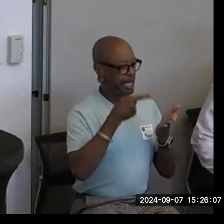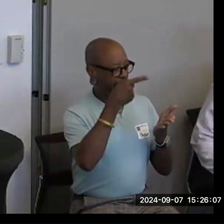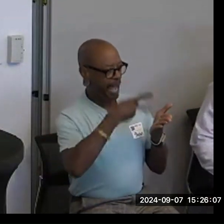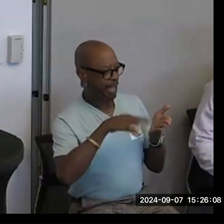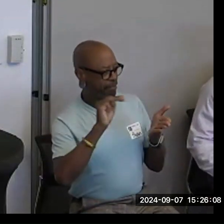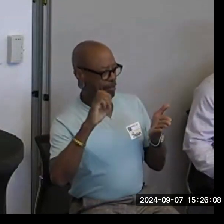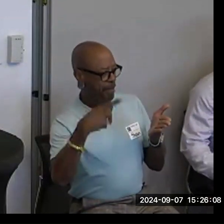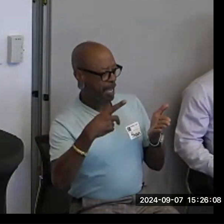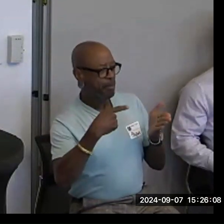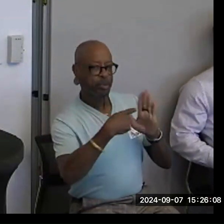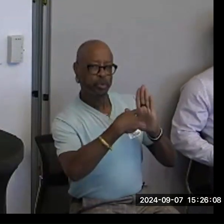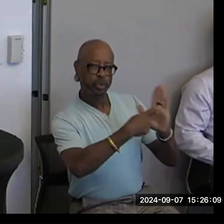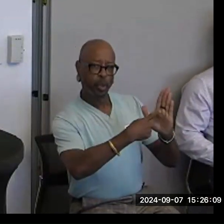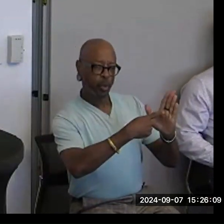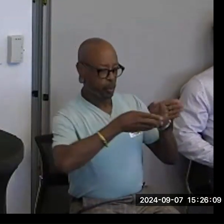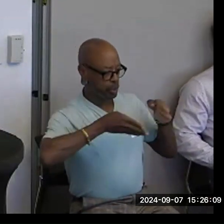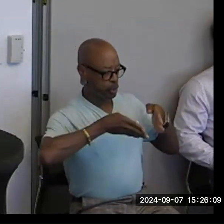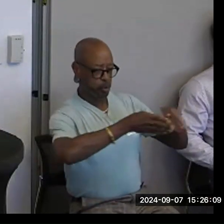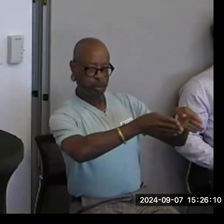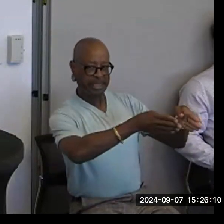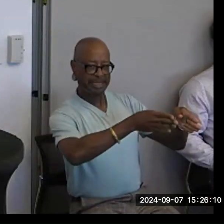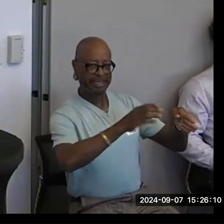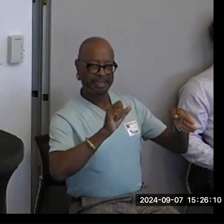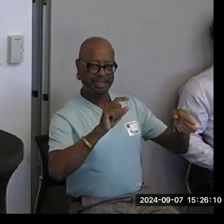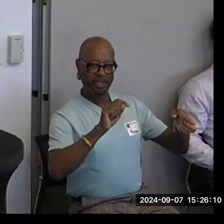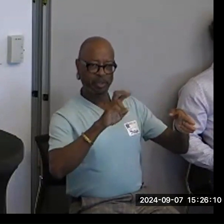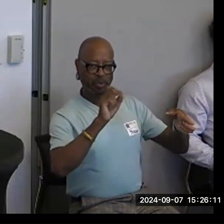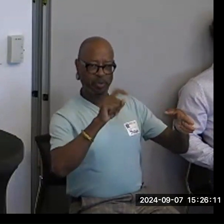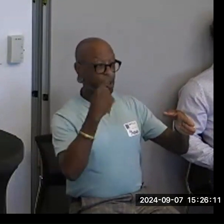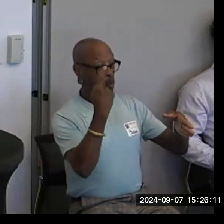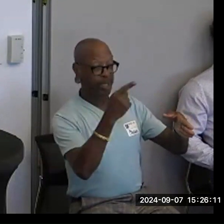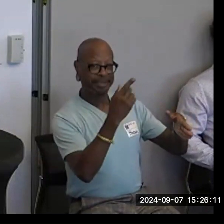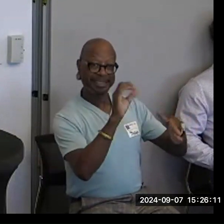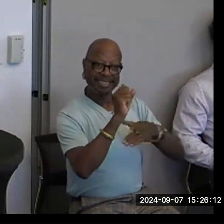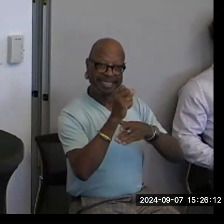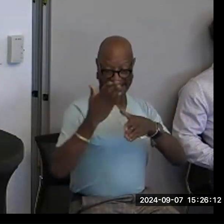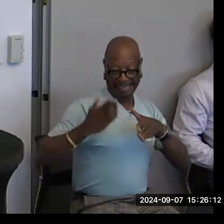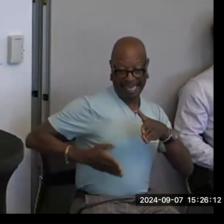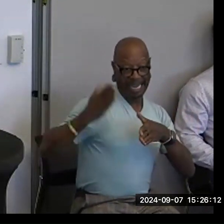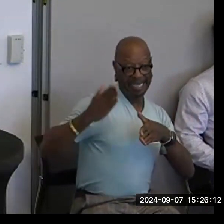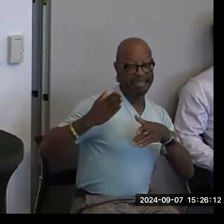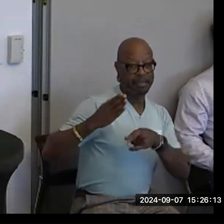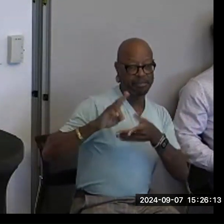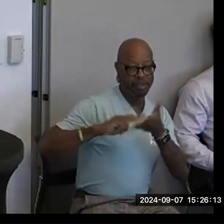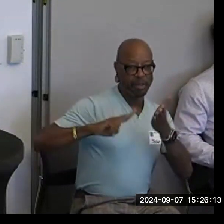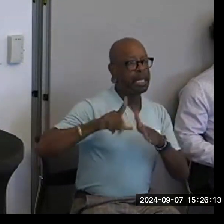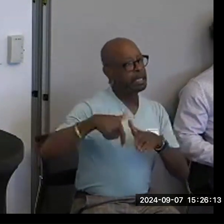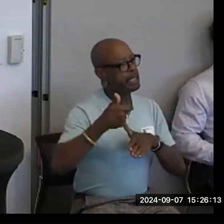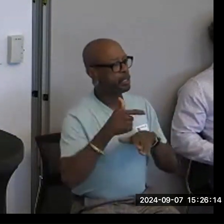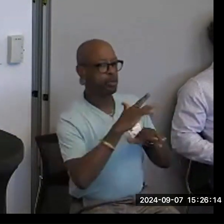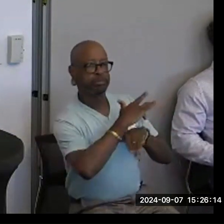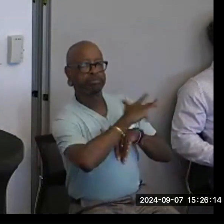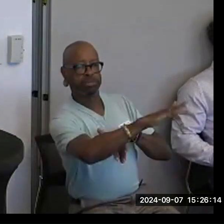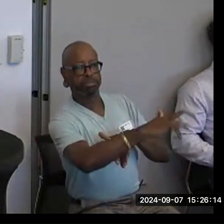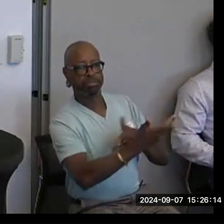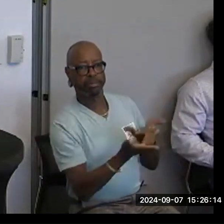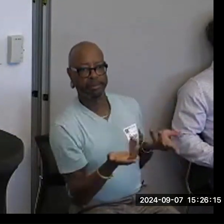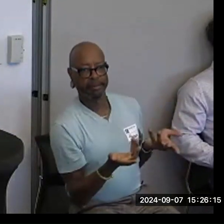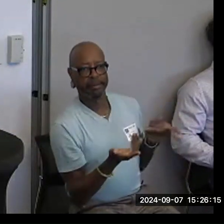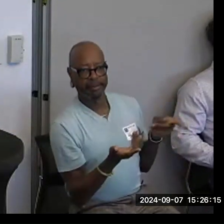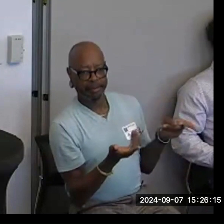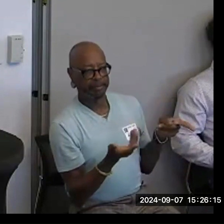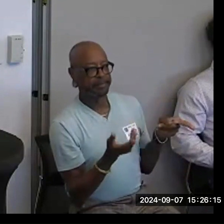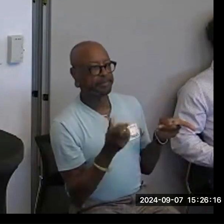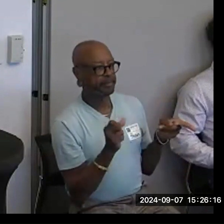map will show the streets on one particular side of the university, and the rest of the map will just be this open space. So